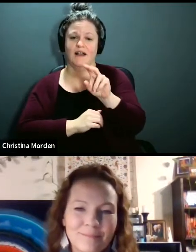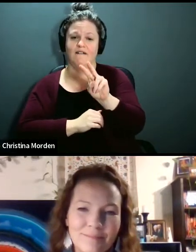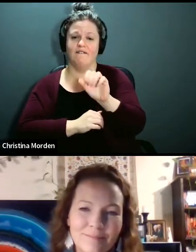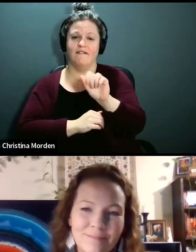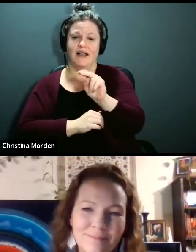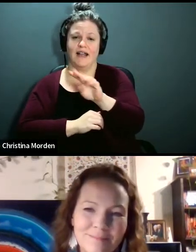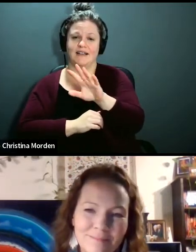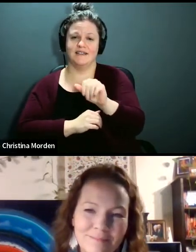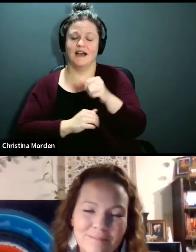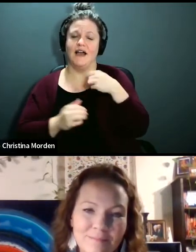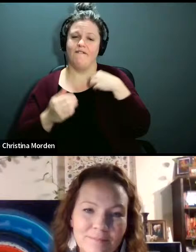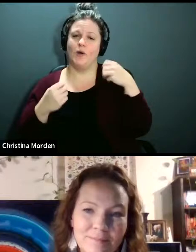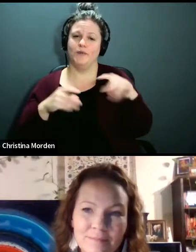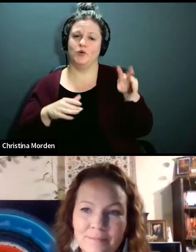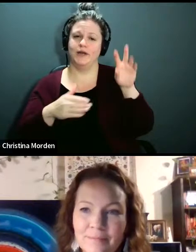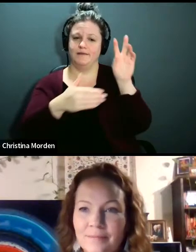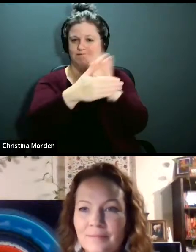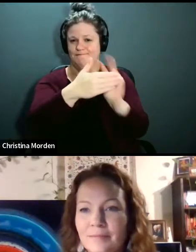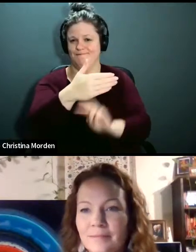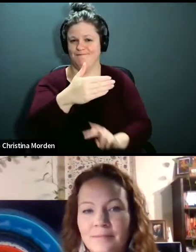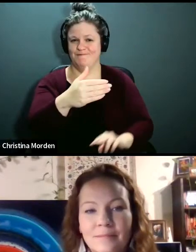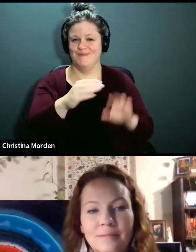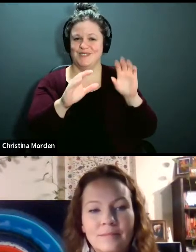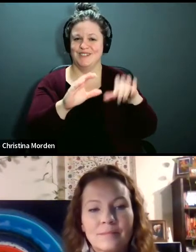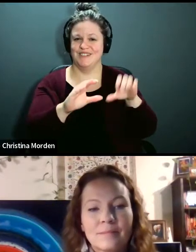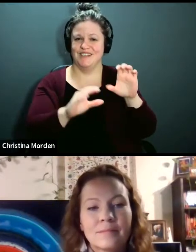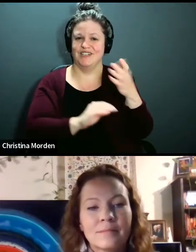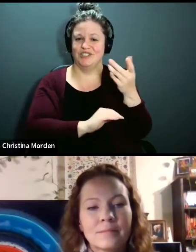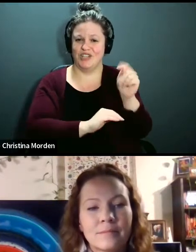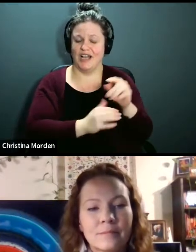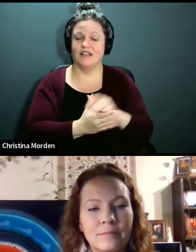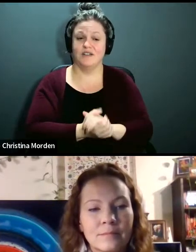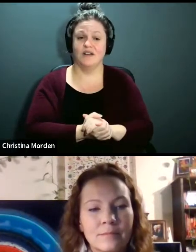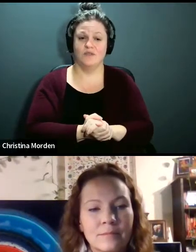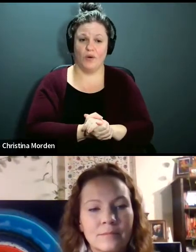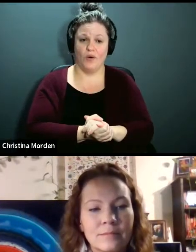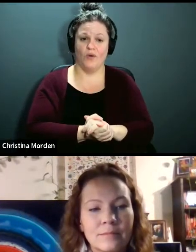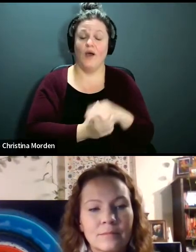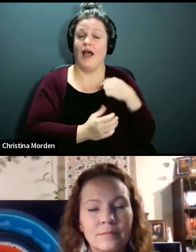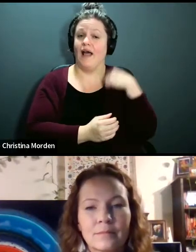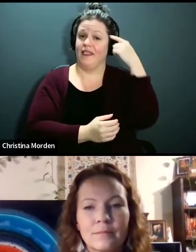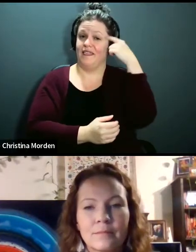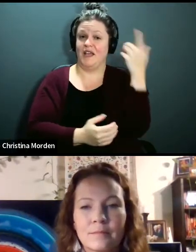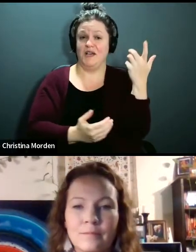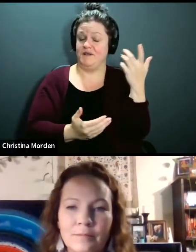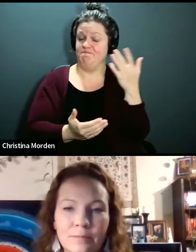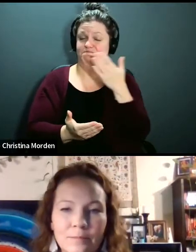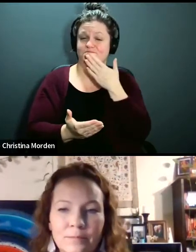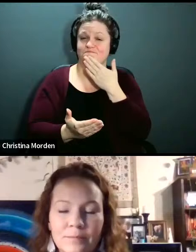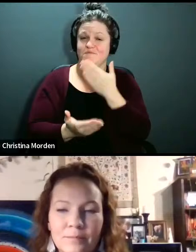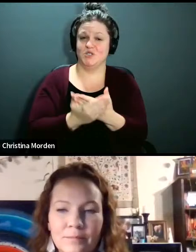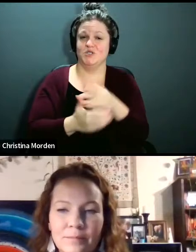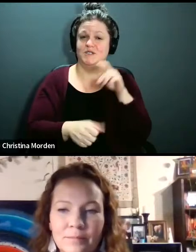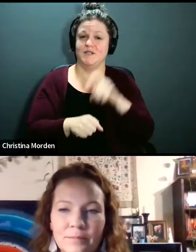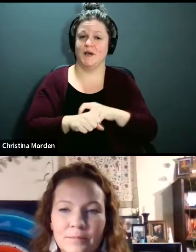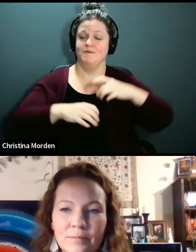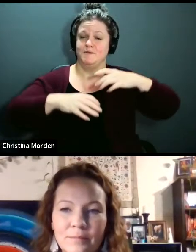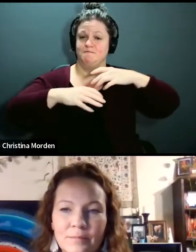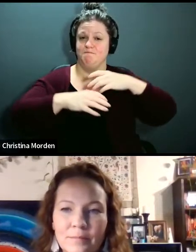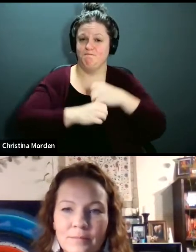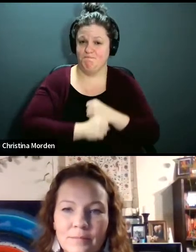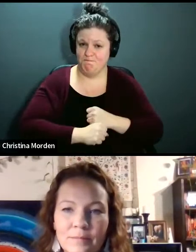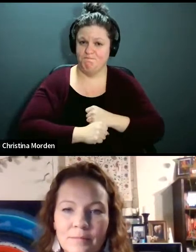through those um I think we'll probably um end things there um to let people